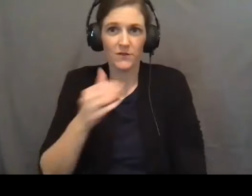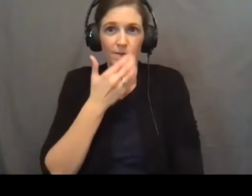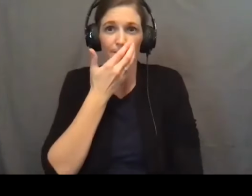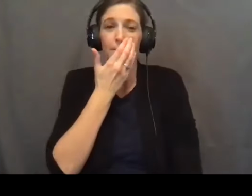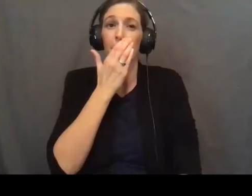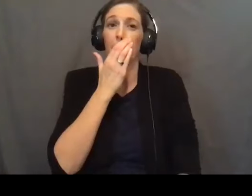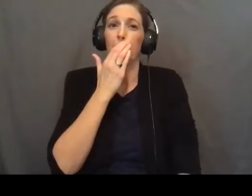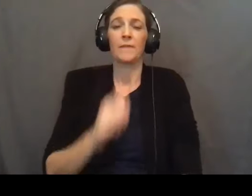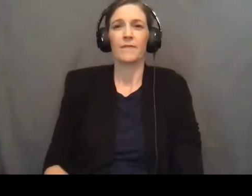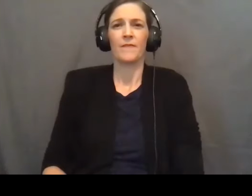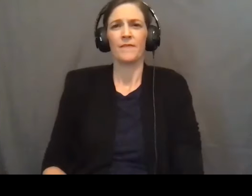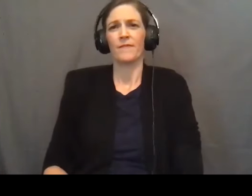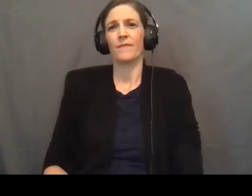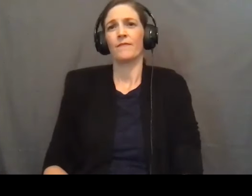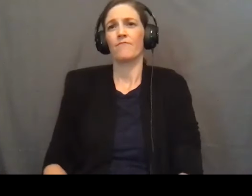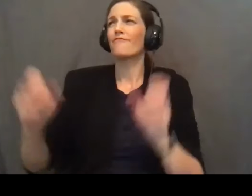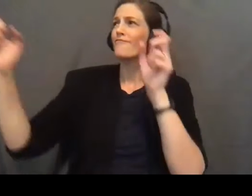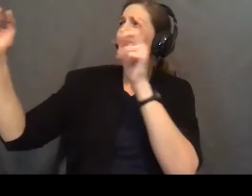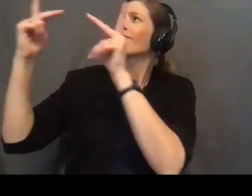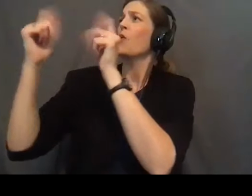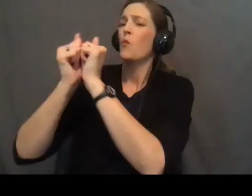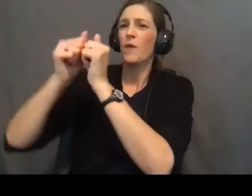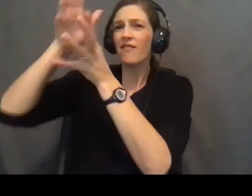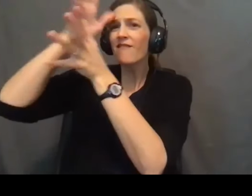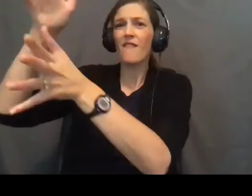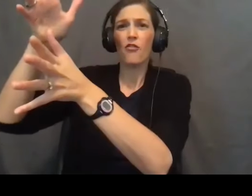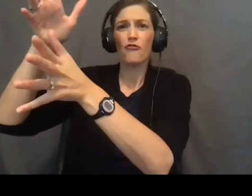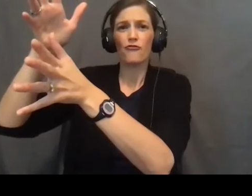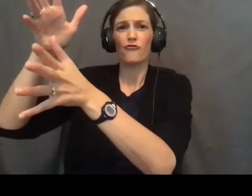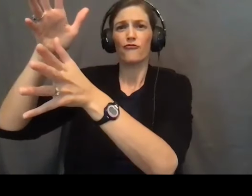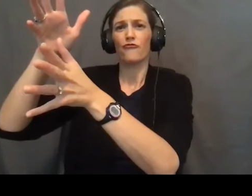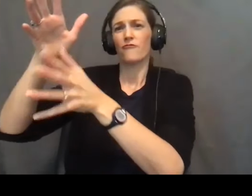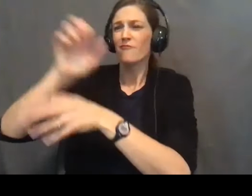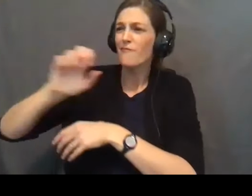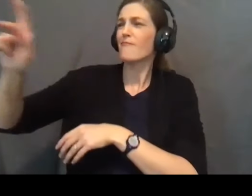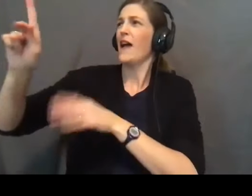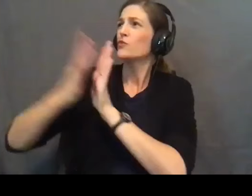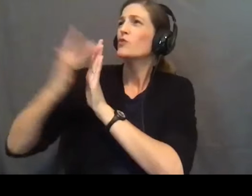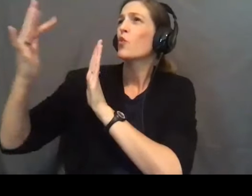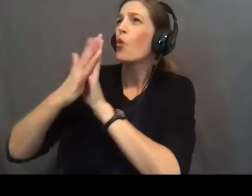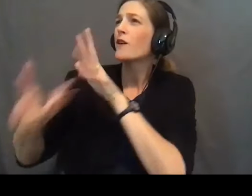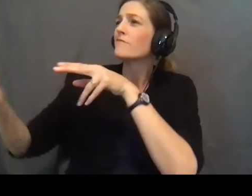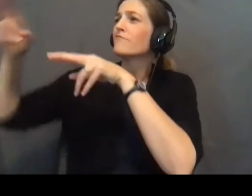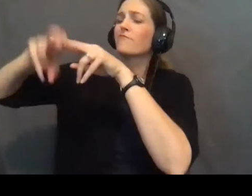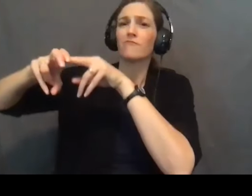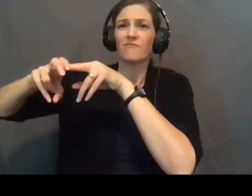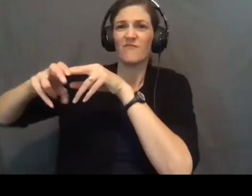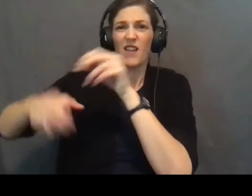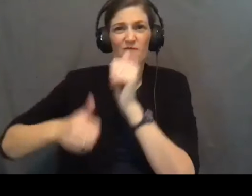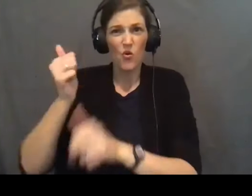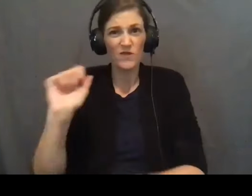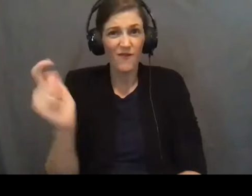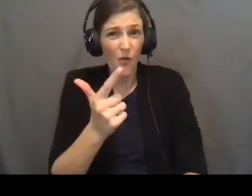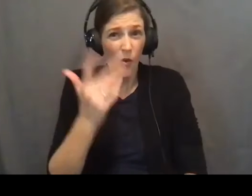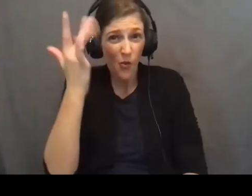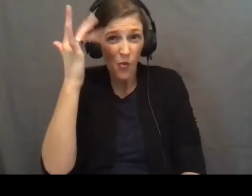It was restoration with his father. He was being restored to his glorious throne. And most of all, why he came to